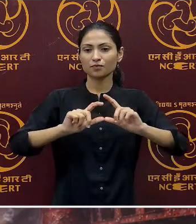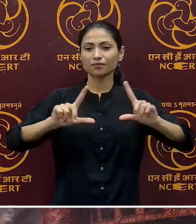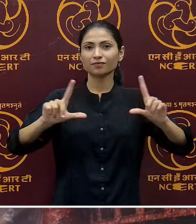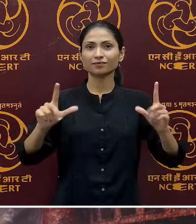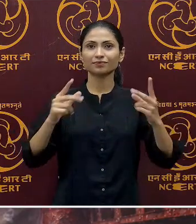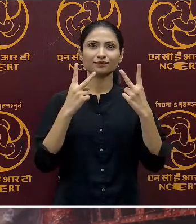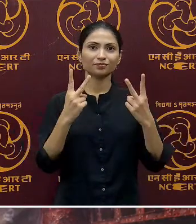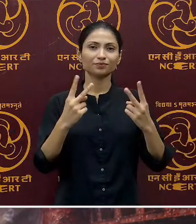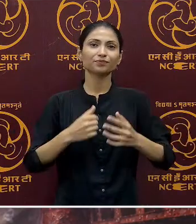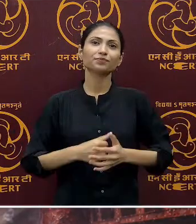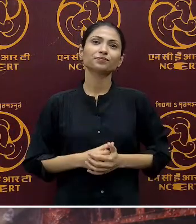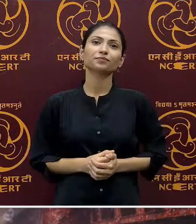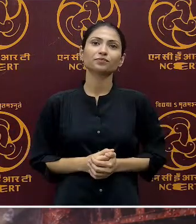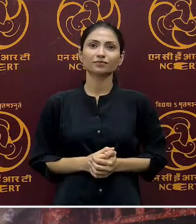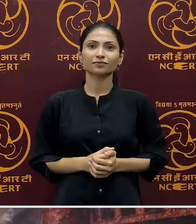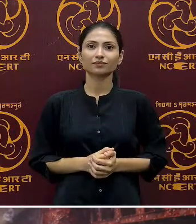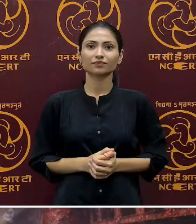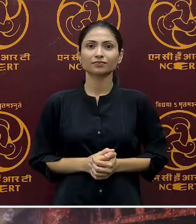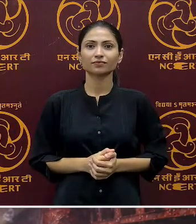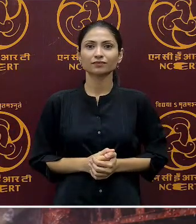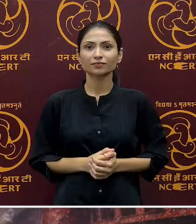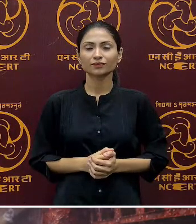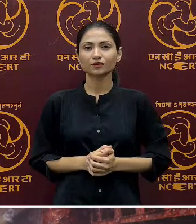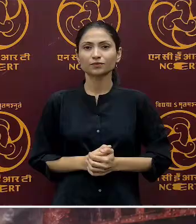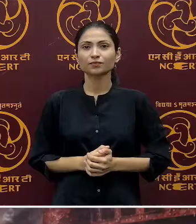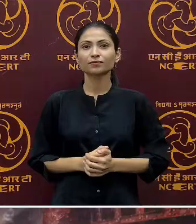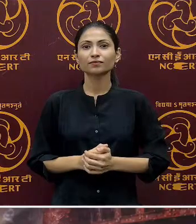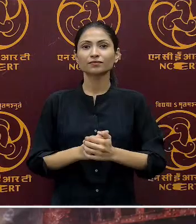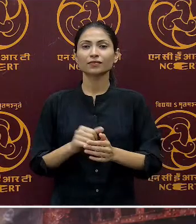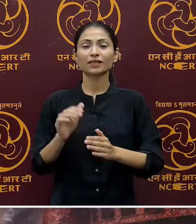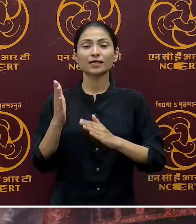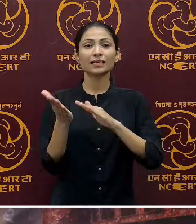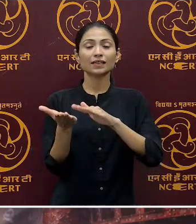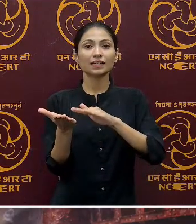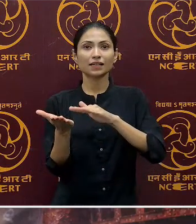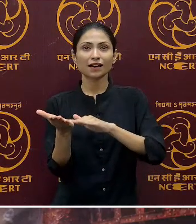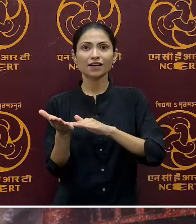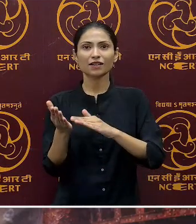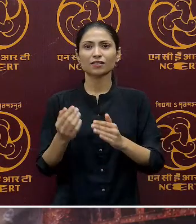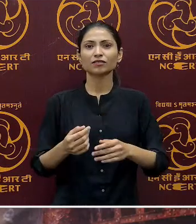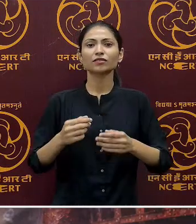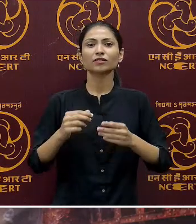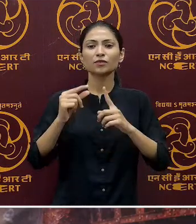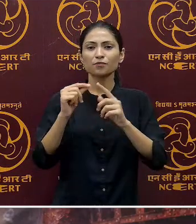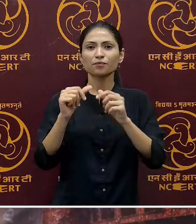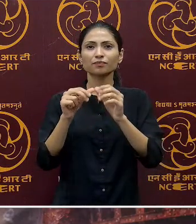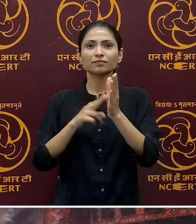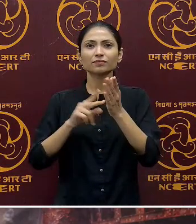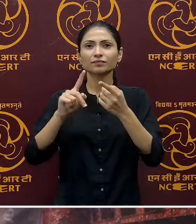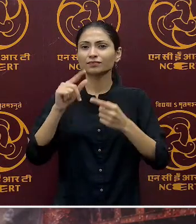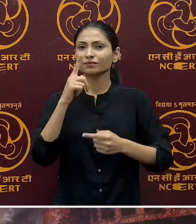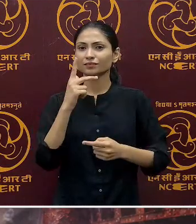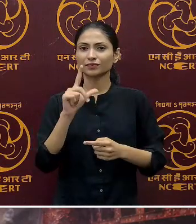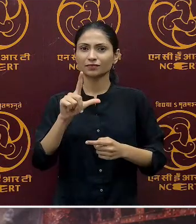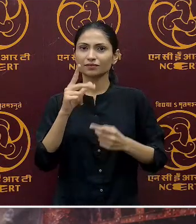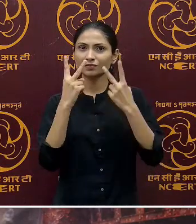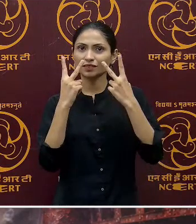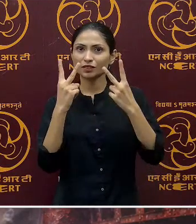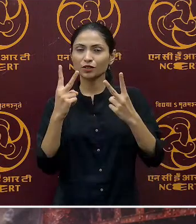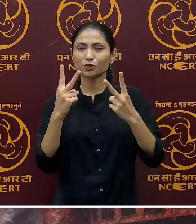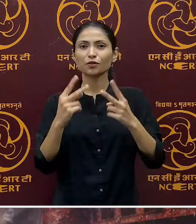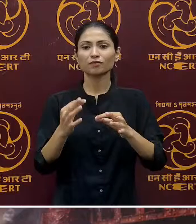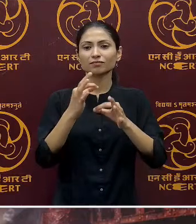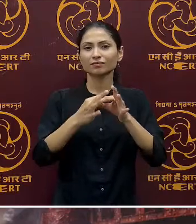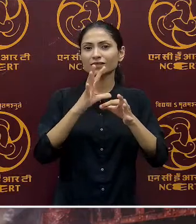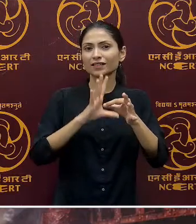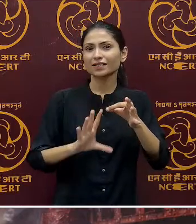this. Now, in the right panel, there is written board organization, that is NCERT,